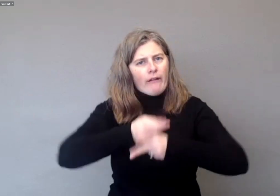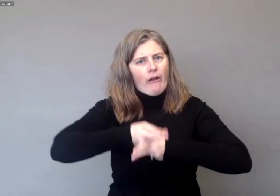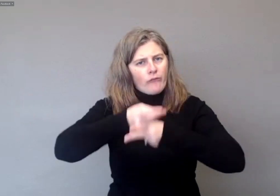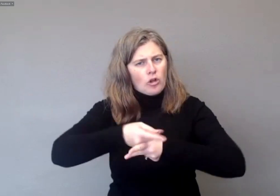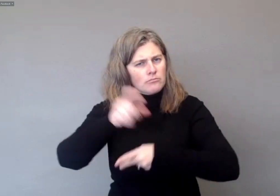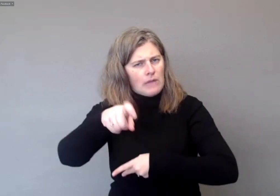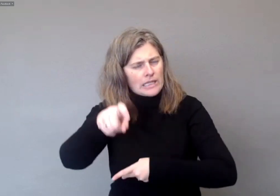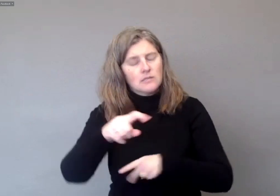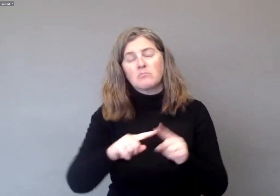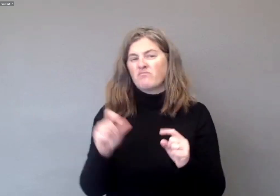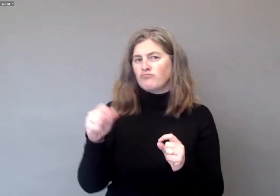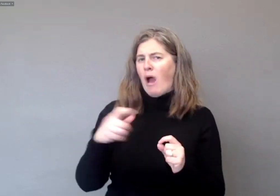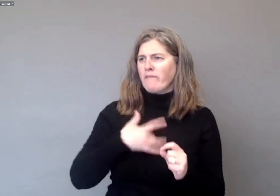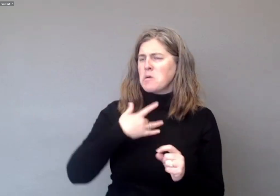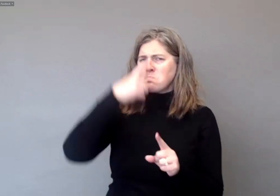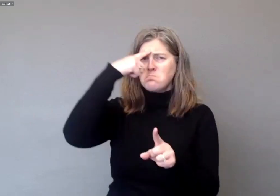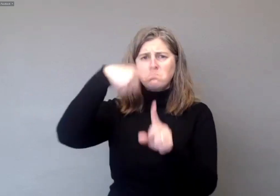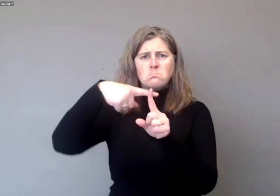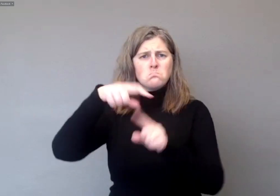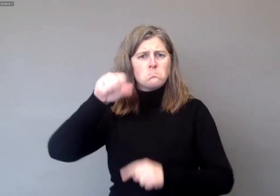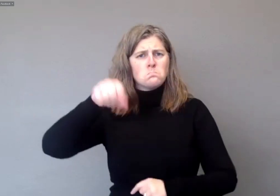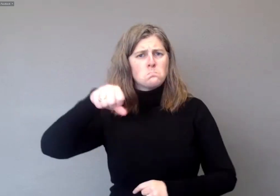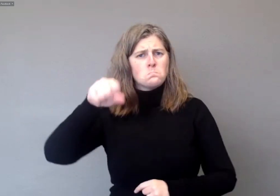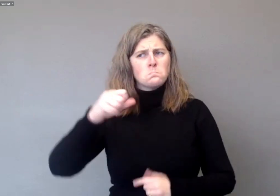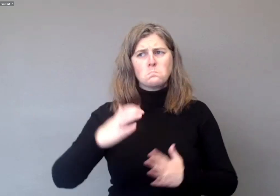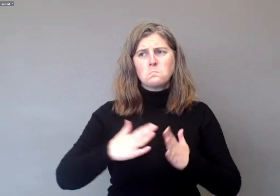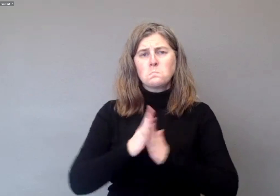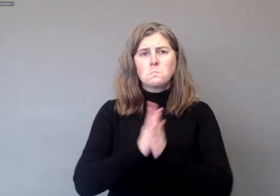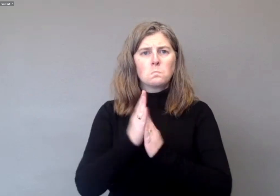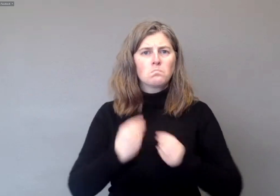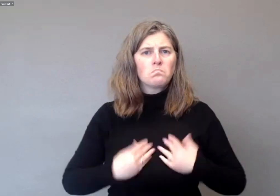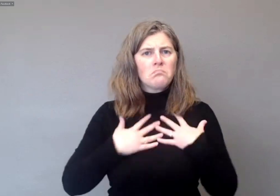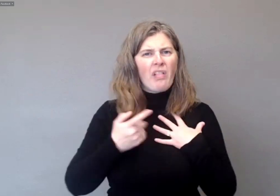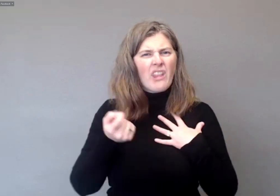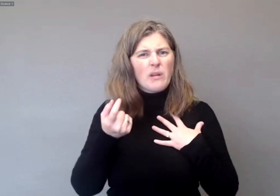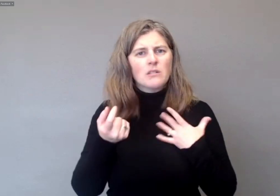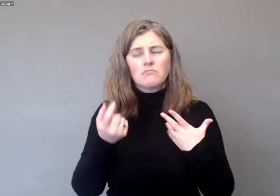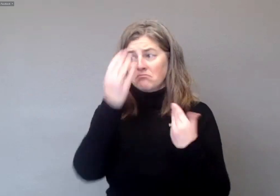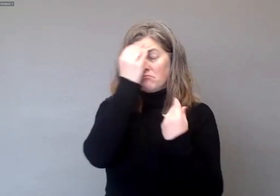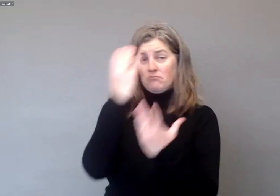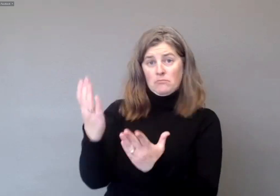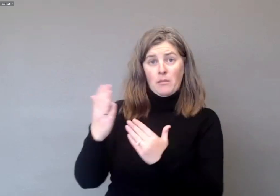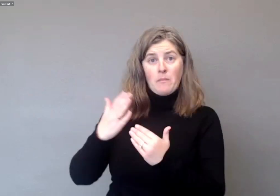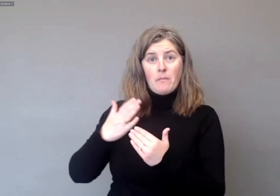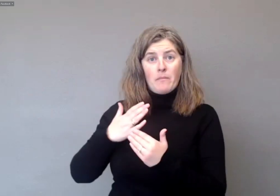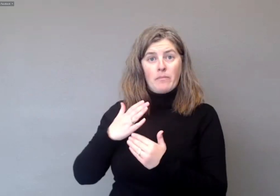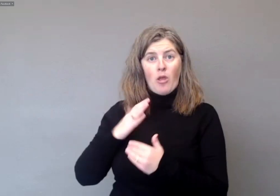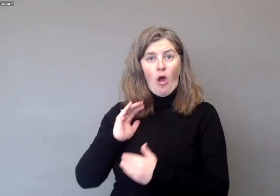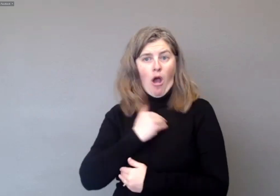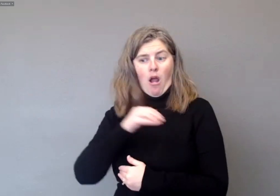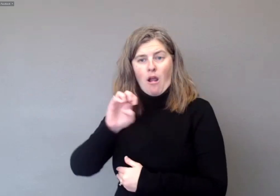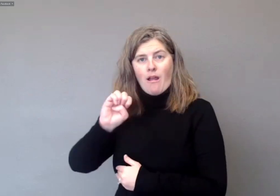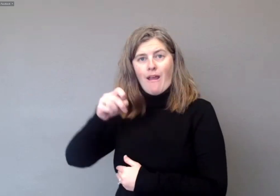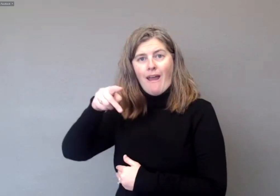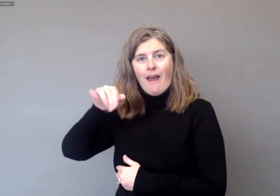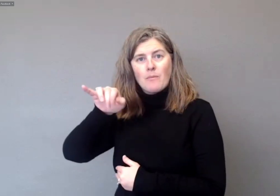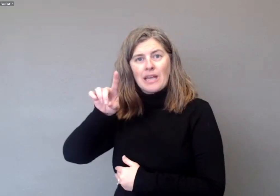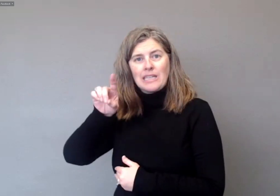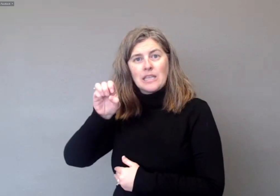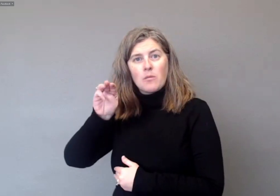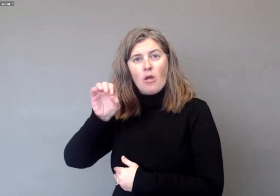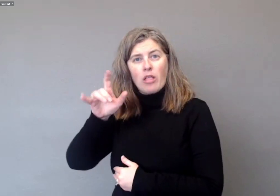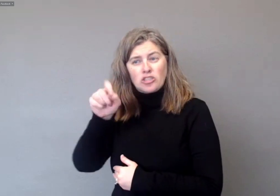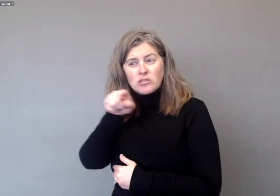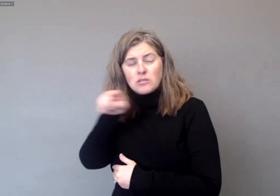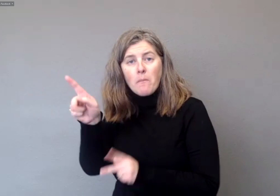yeah, I'm optimistic, enthused. And, I got to tell you, I got people, our epidemiologists and public health people, and a